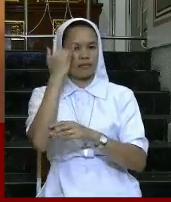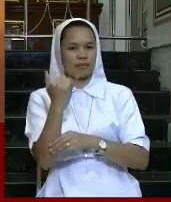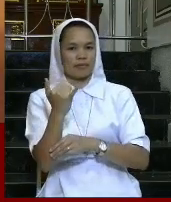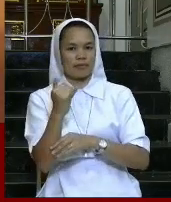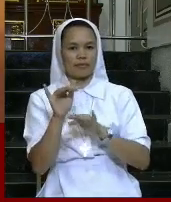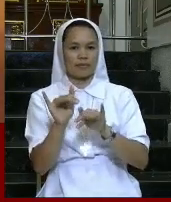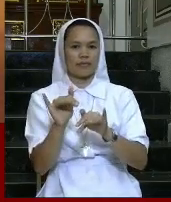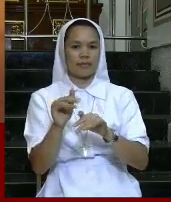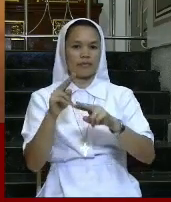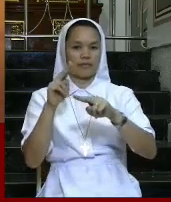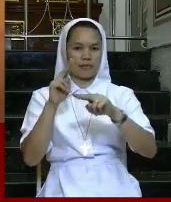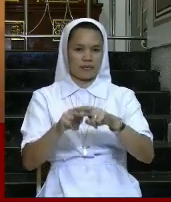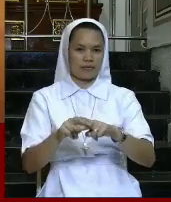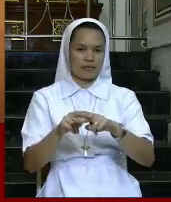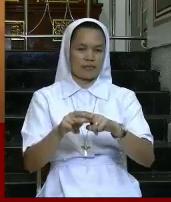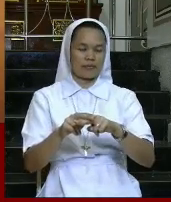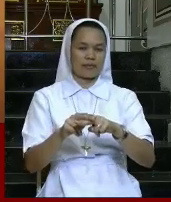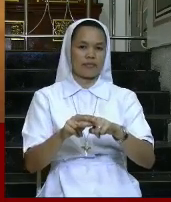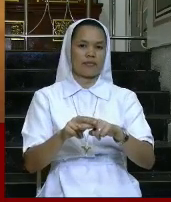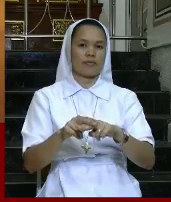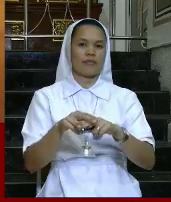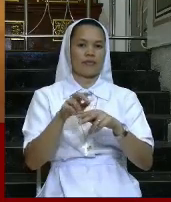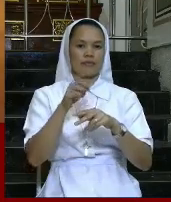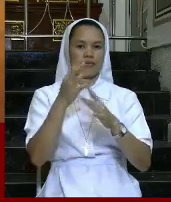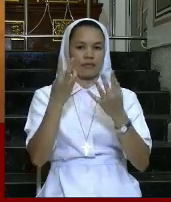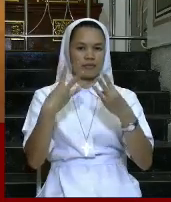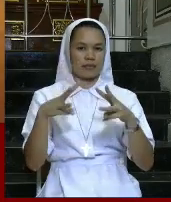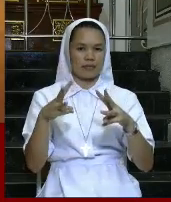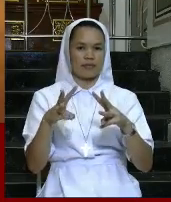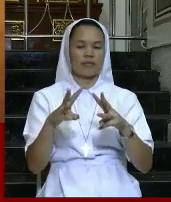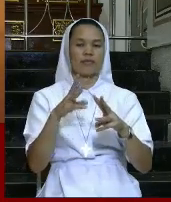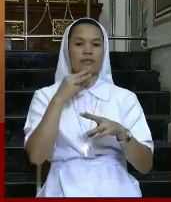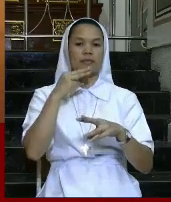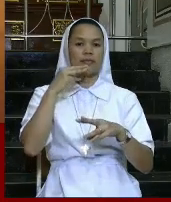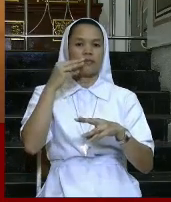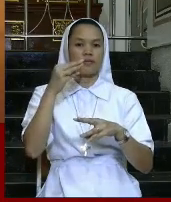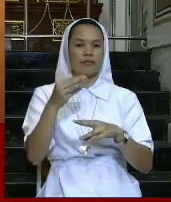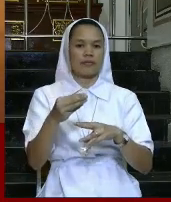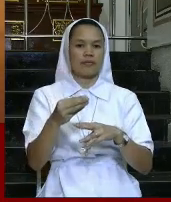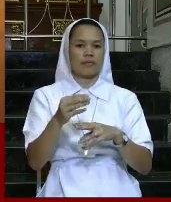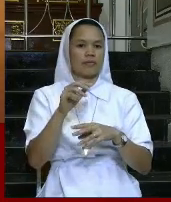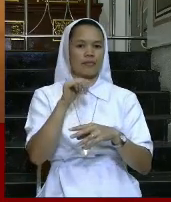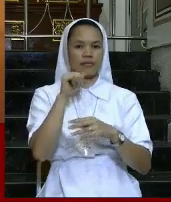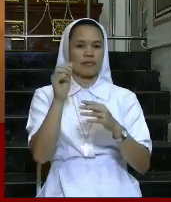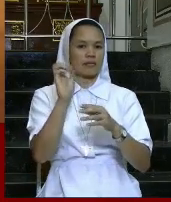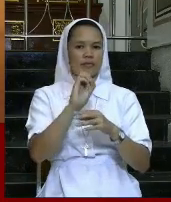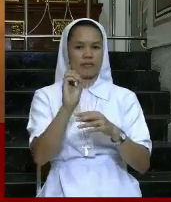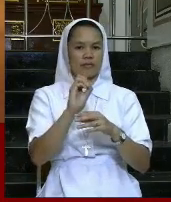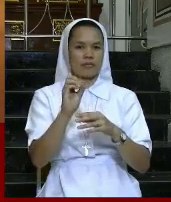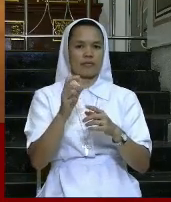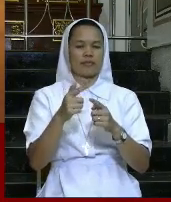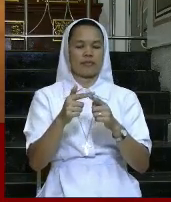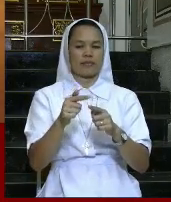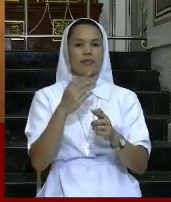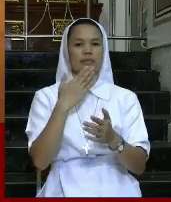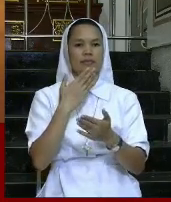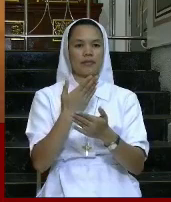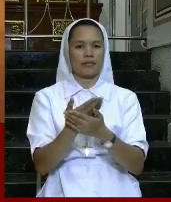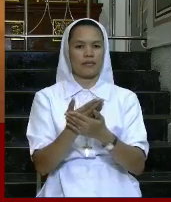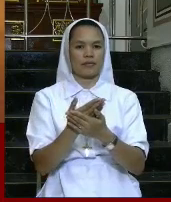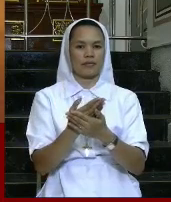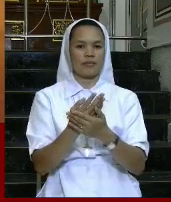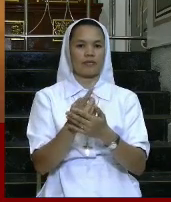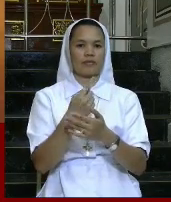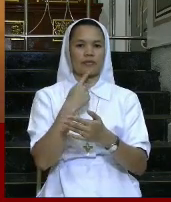still seated on the bench, his wife sent him a message. Have nothing to do with that righteous man.